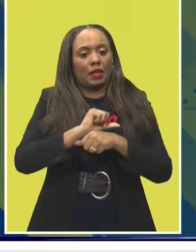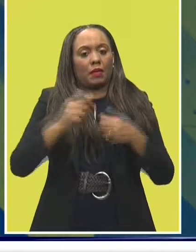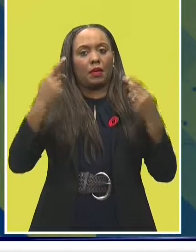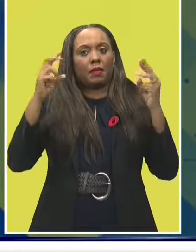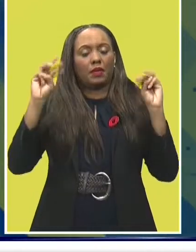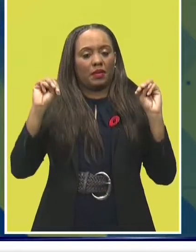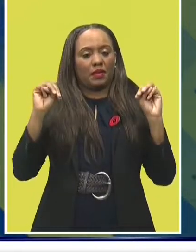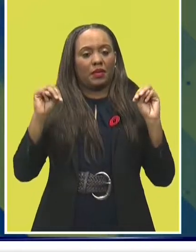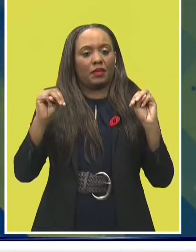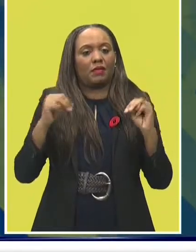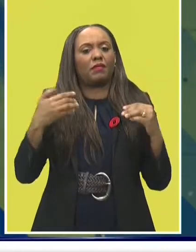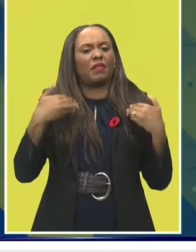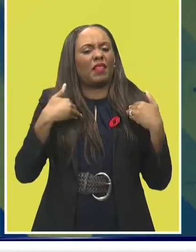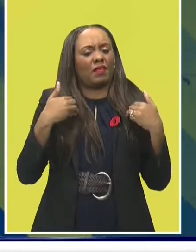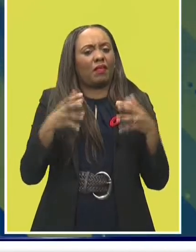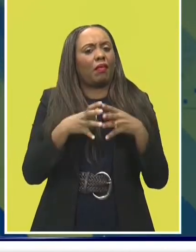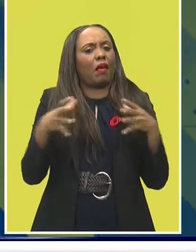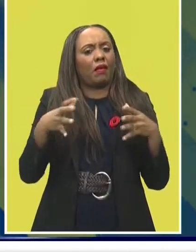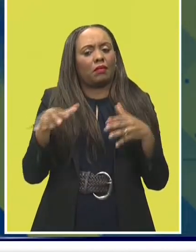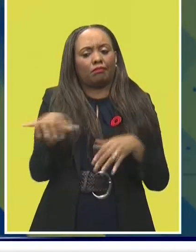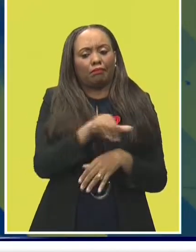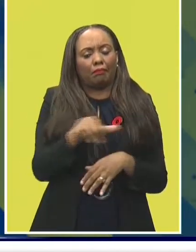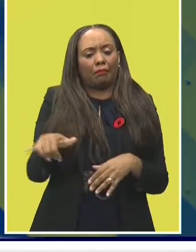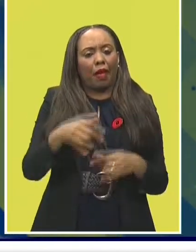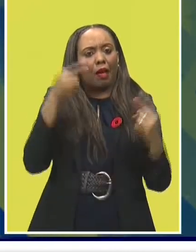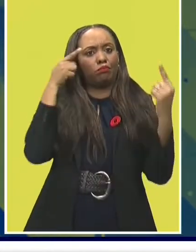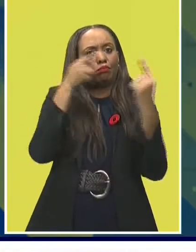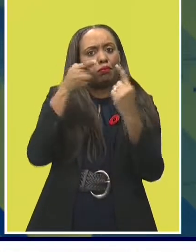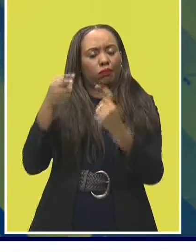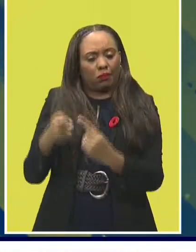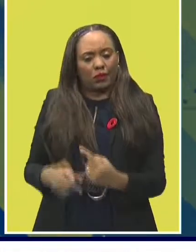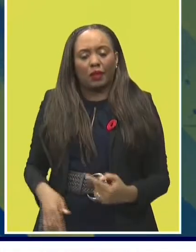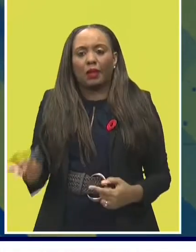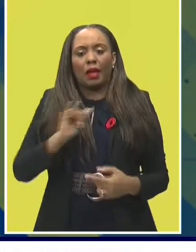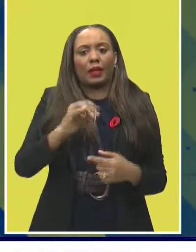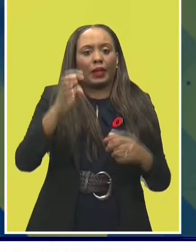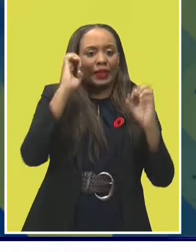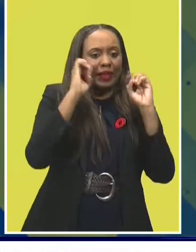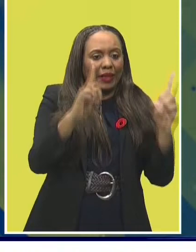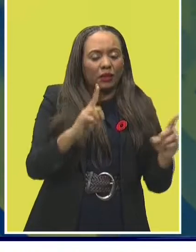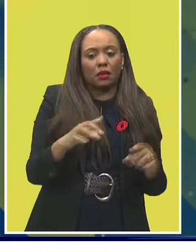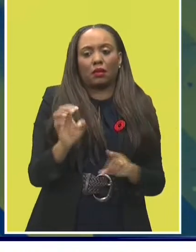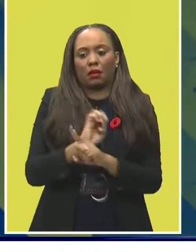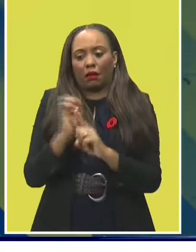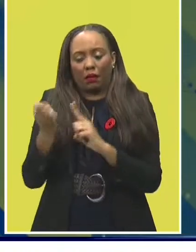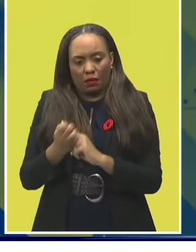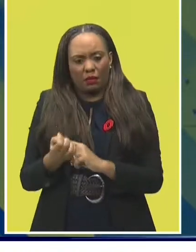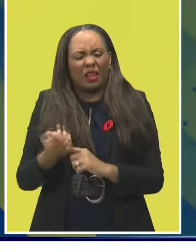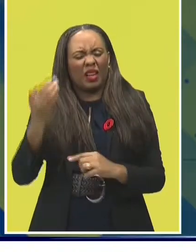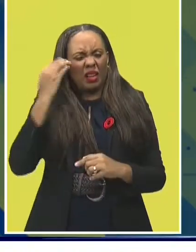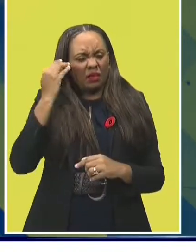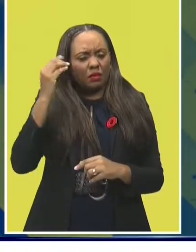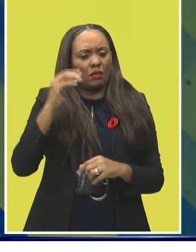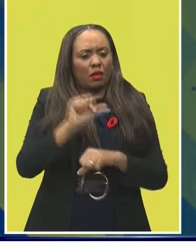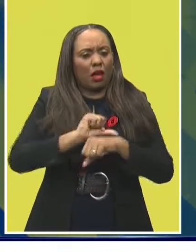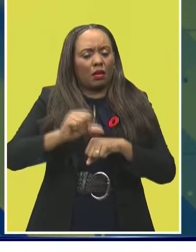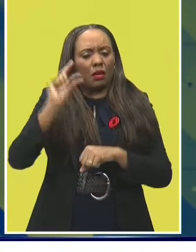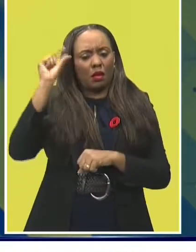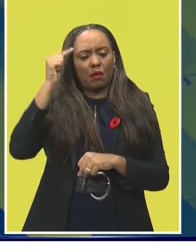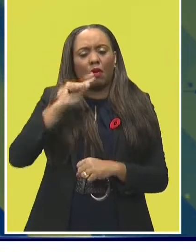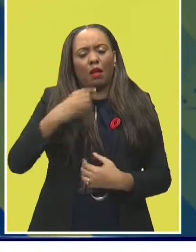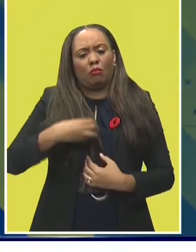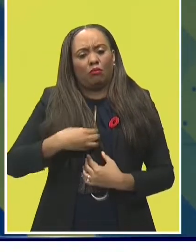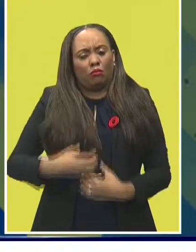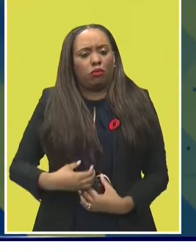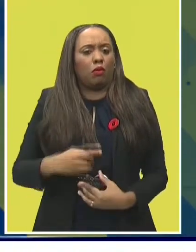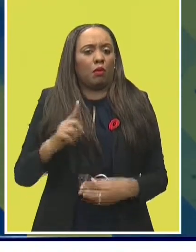many objectives in common. My prime objectives are education and the environment, and I know that's something the government of Antigua and Barbuda are passionate about